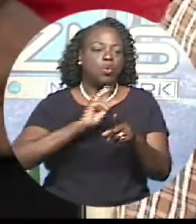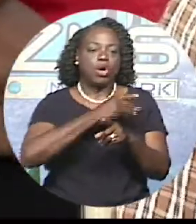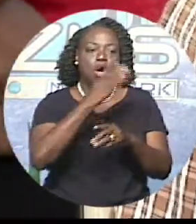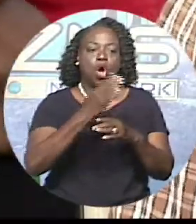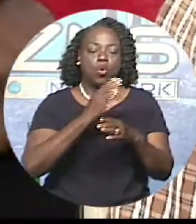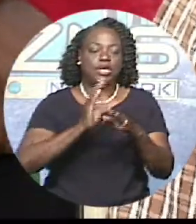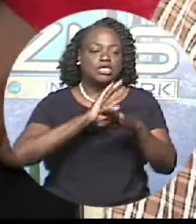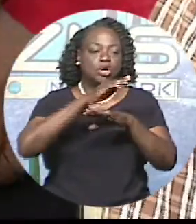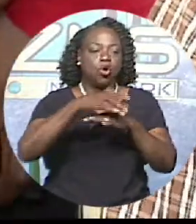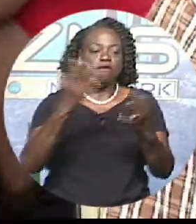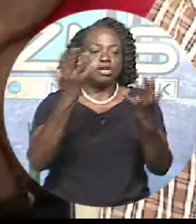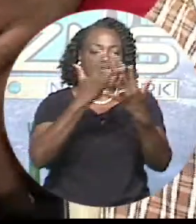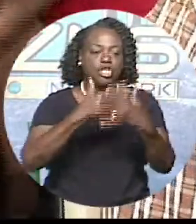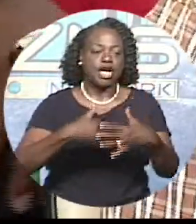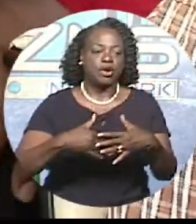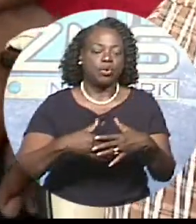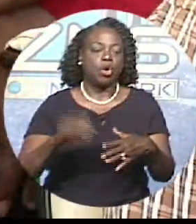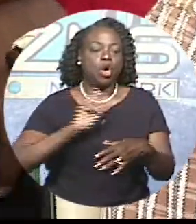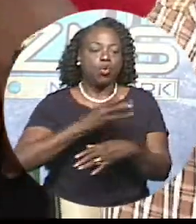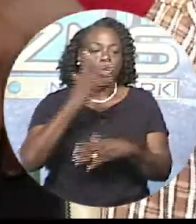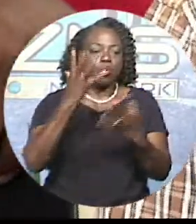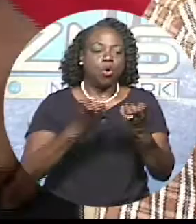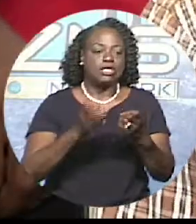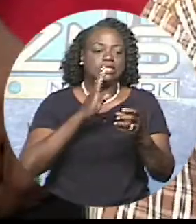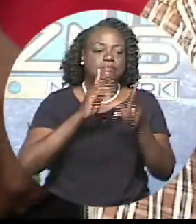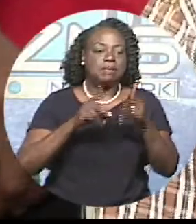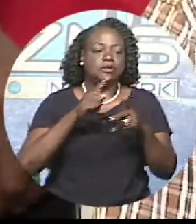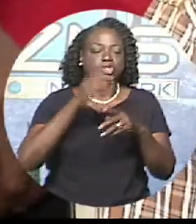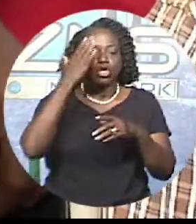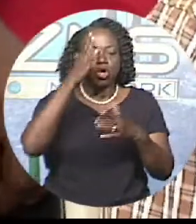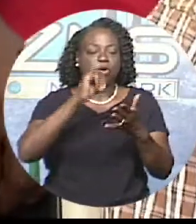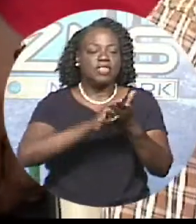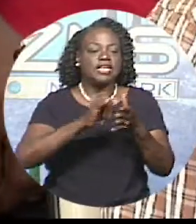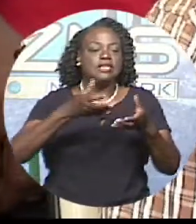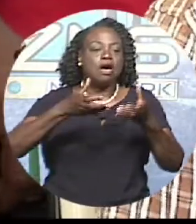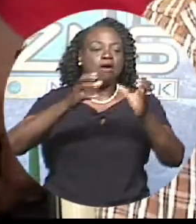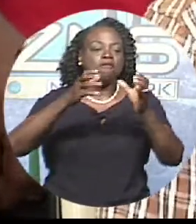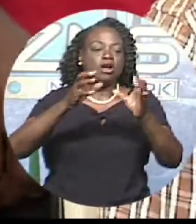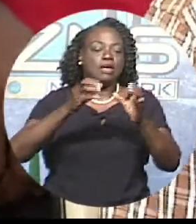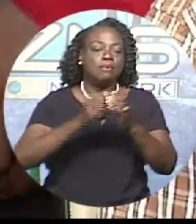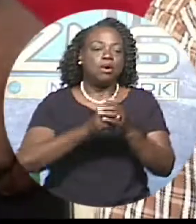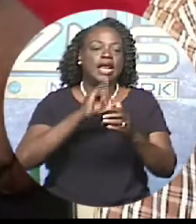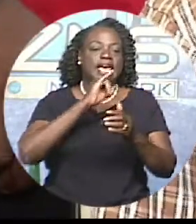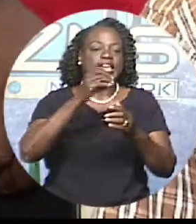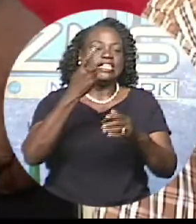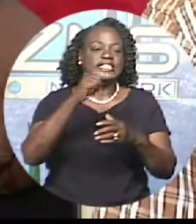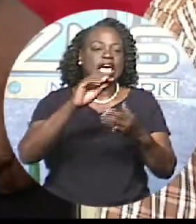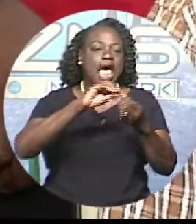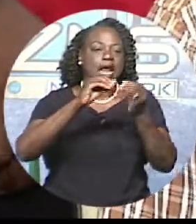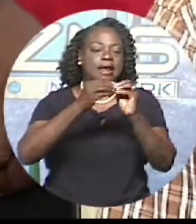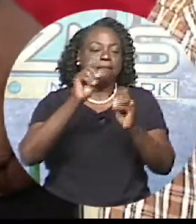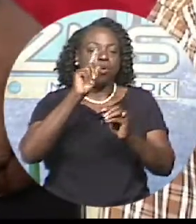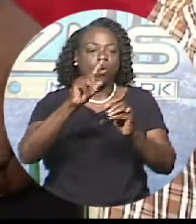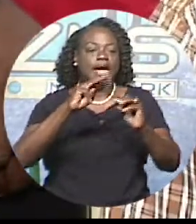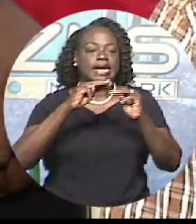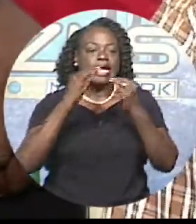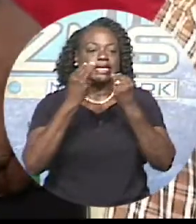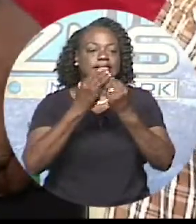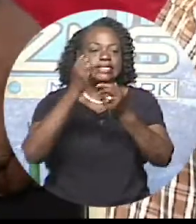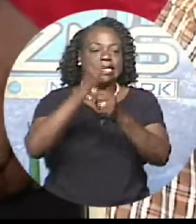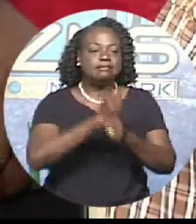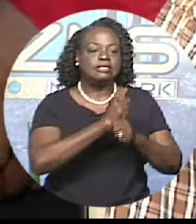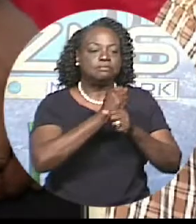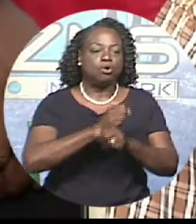overshadowed. But we want people to know that volleyball is the number one team sport over the past 3 years